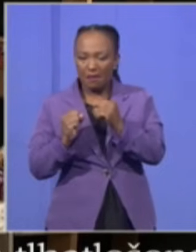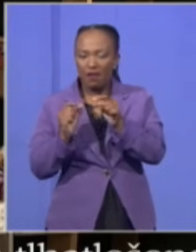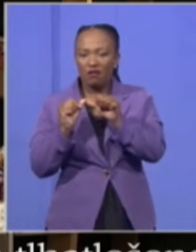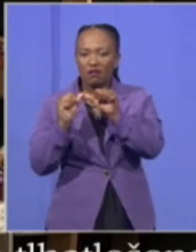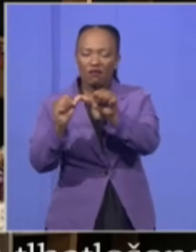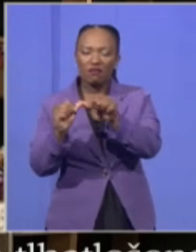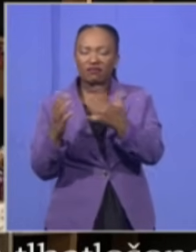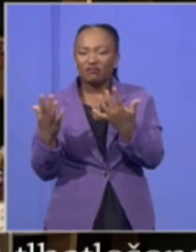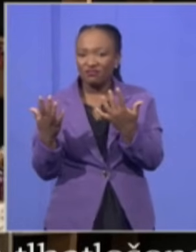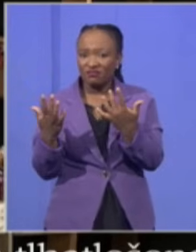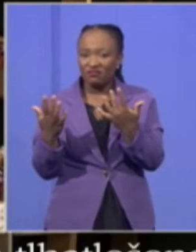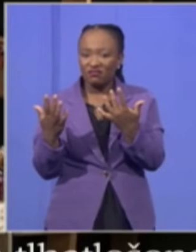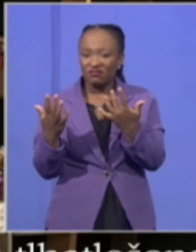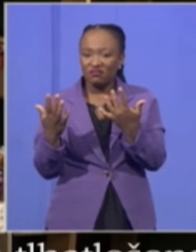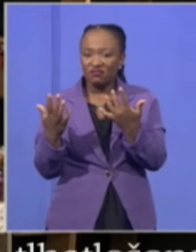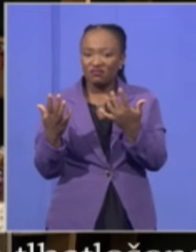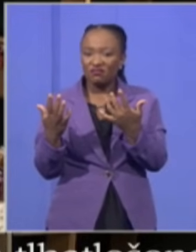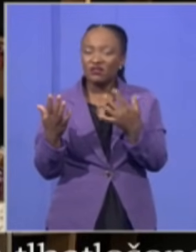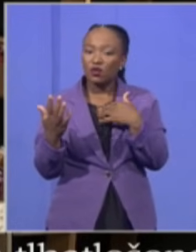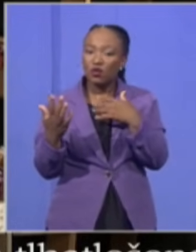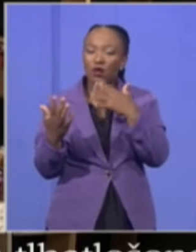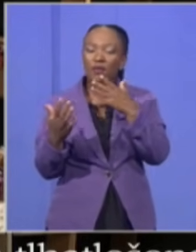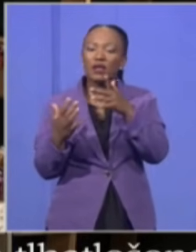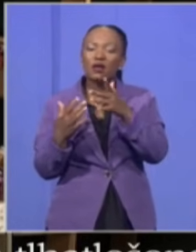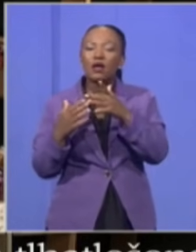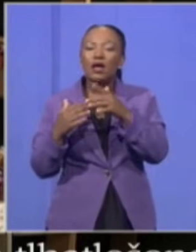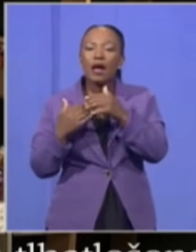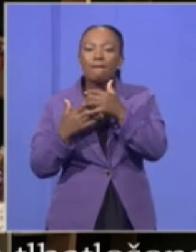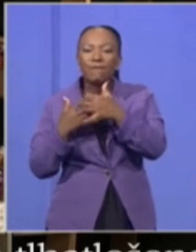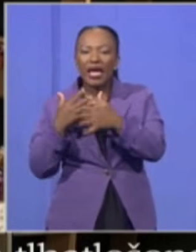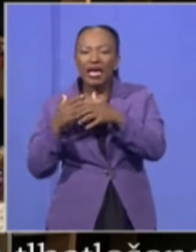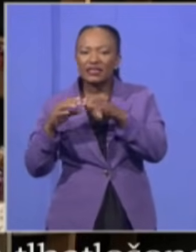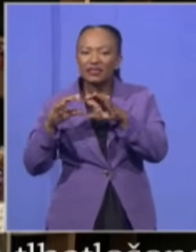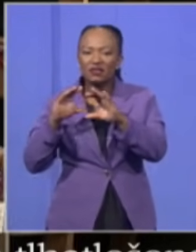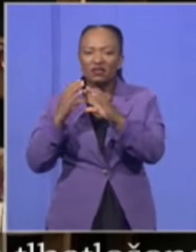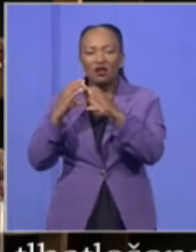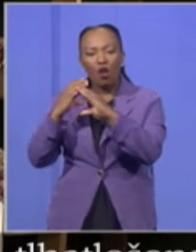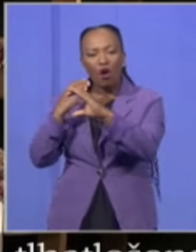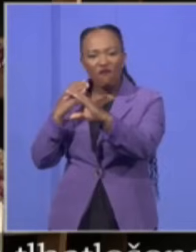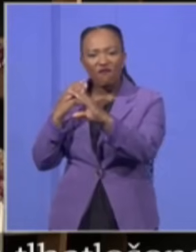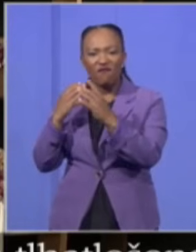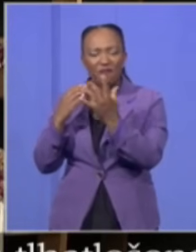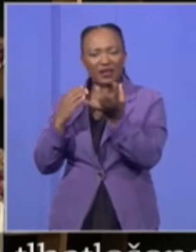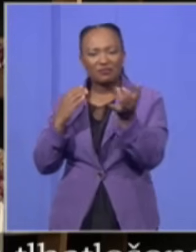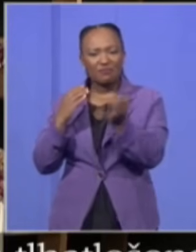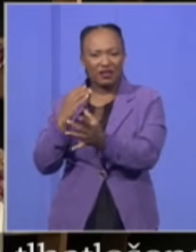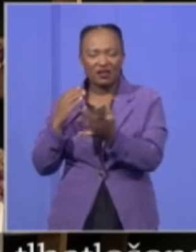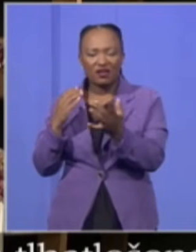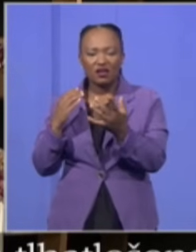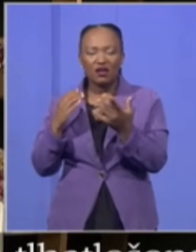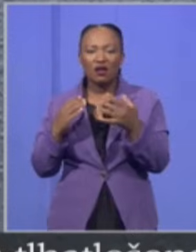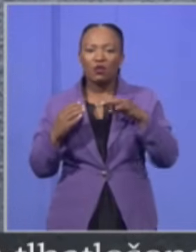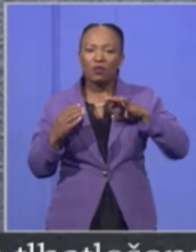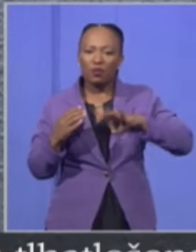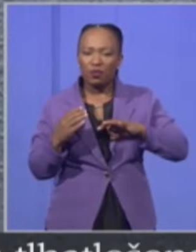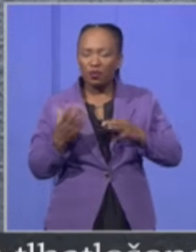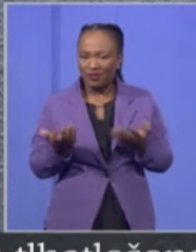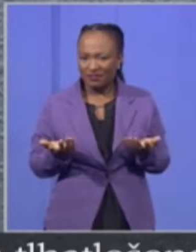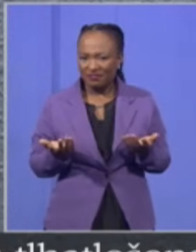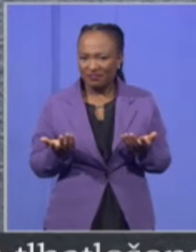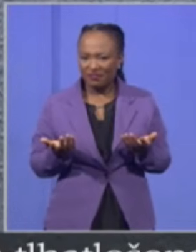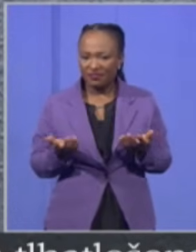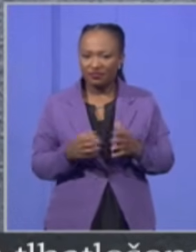because ultimately enter to kitlela re ka lufa bogobe ne yone ntse se re lla ka yone ka 18 rand ene ke rona re greenang wheat motlu sete e